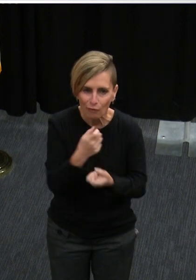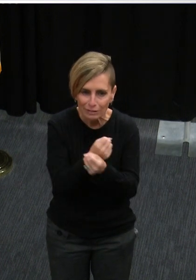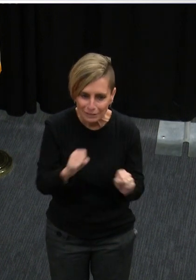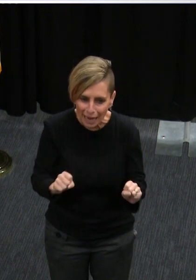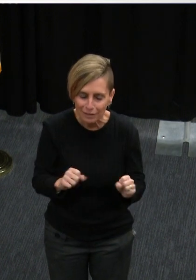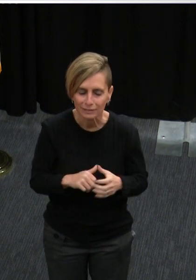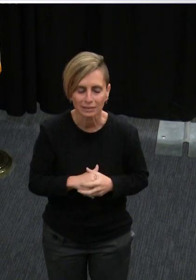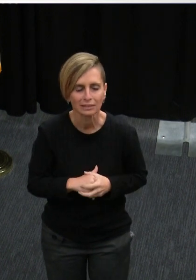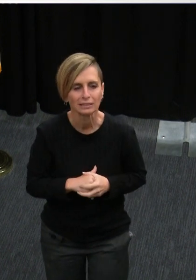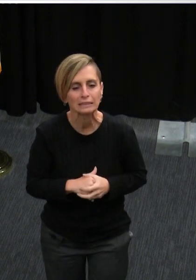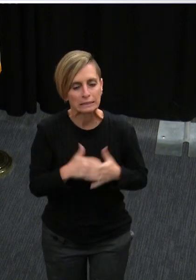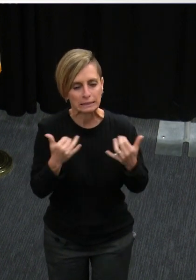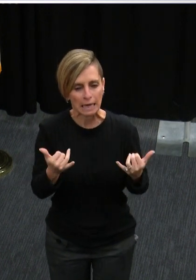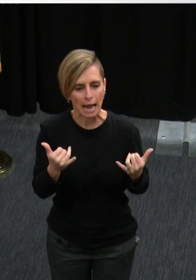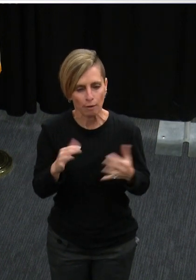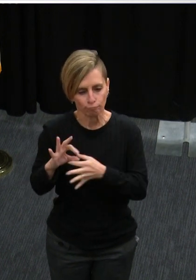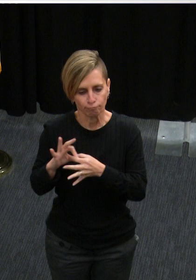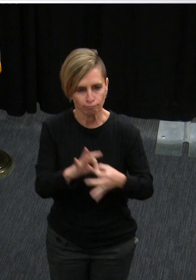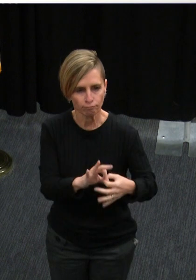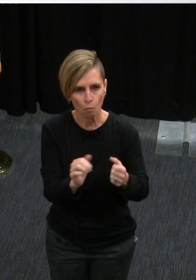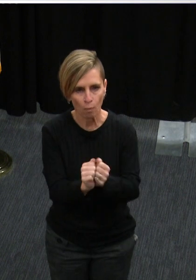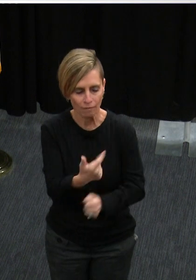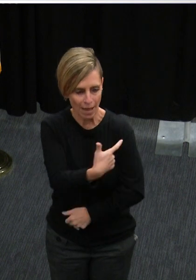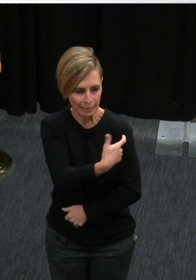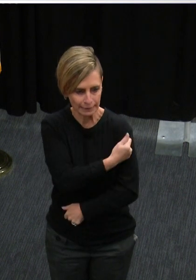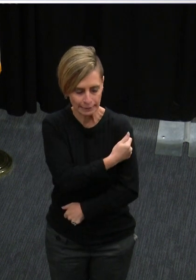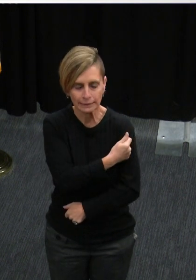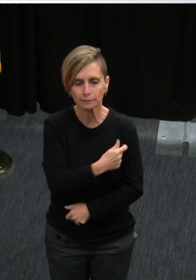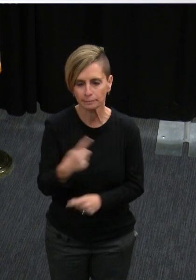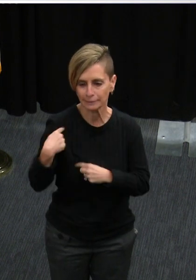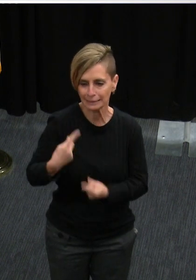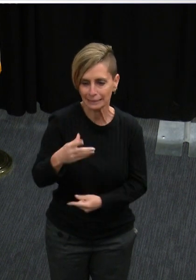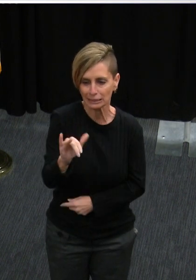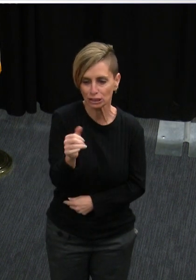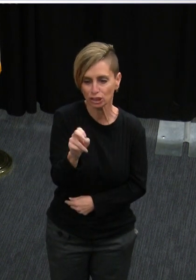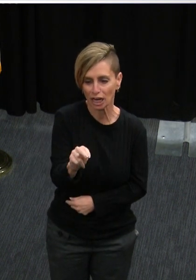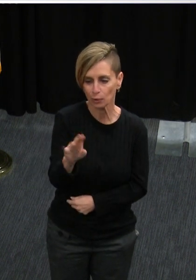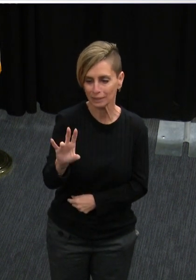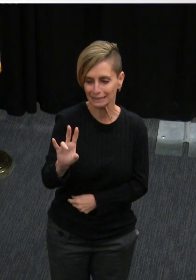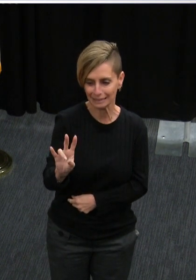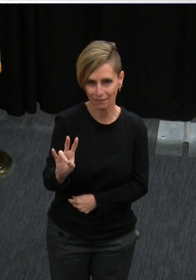with vaccine. As of January 7th,